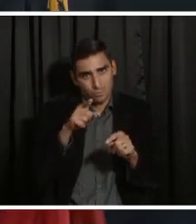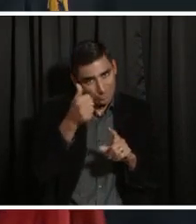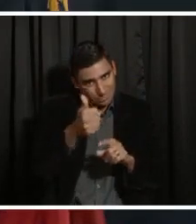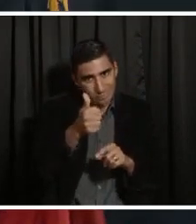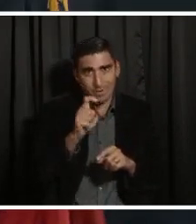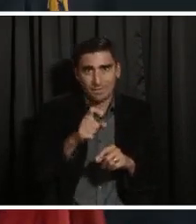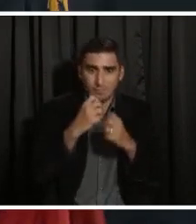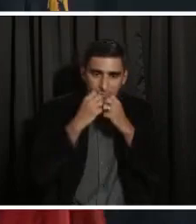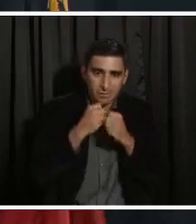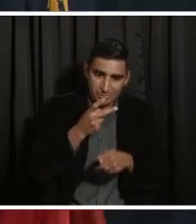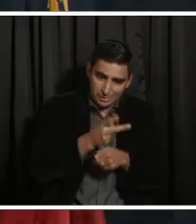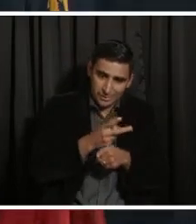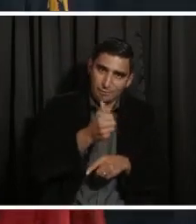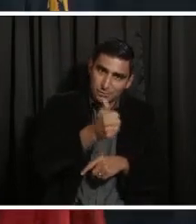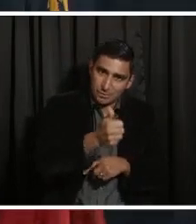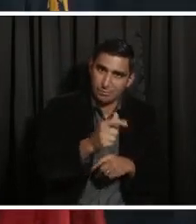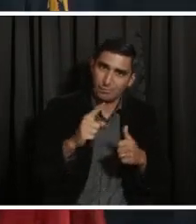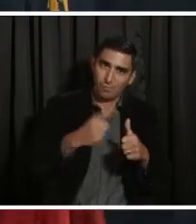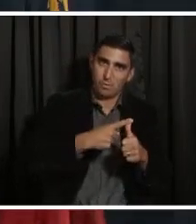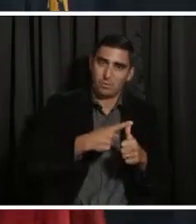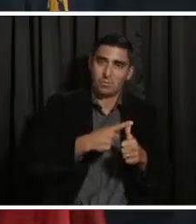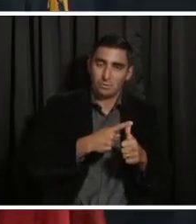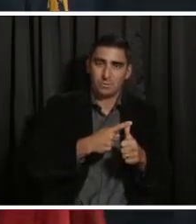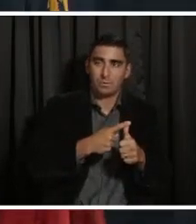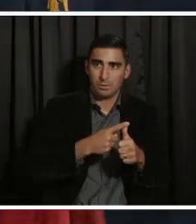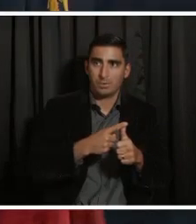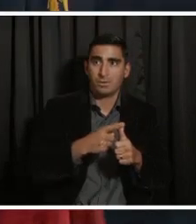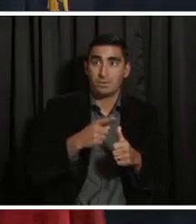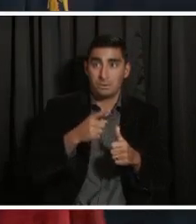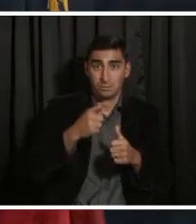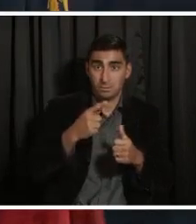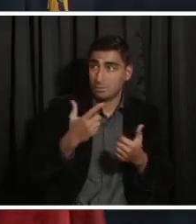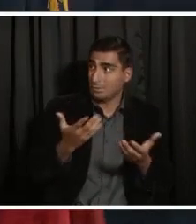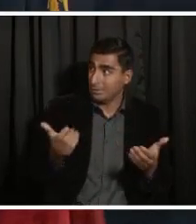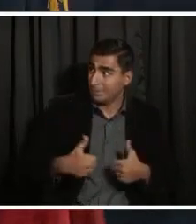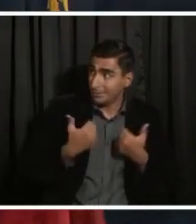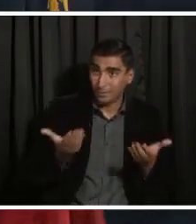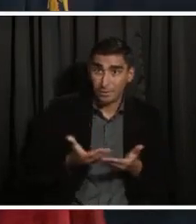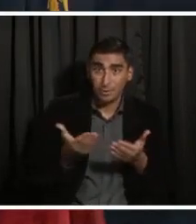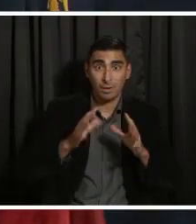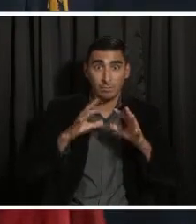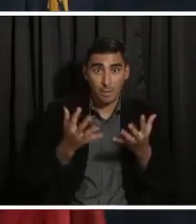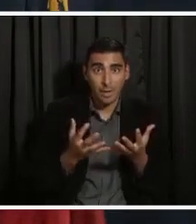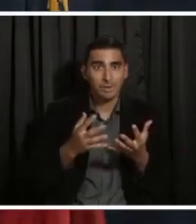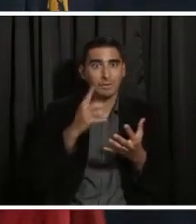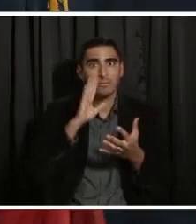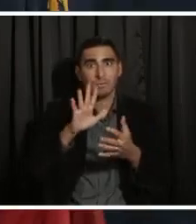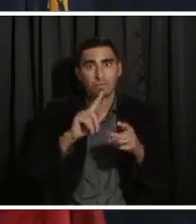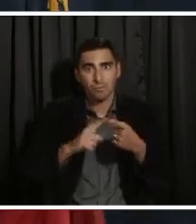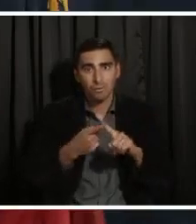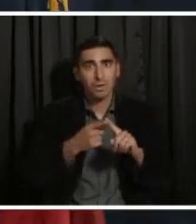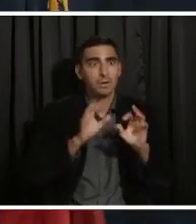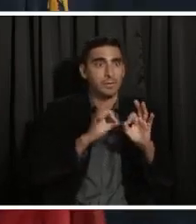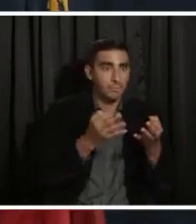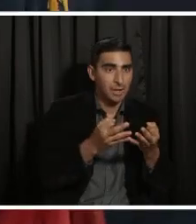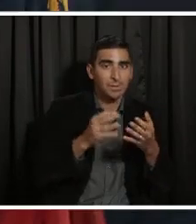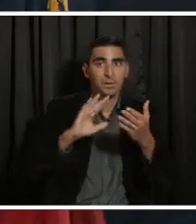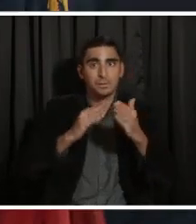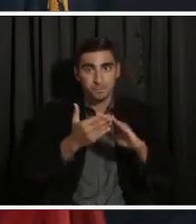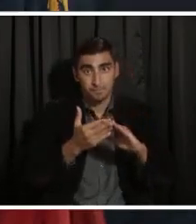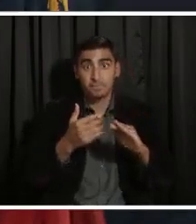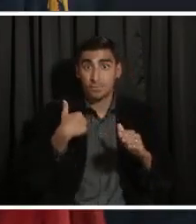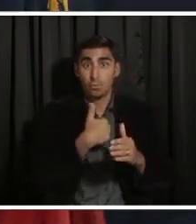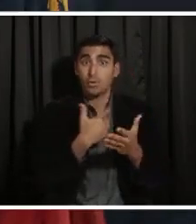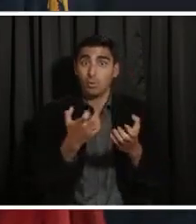yourself. You need to care about yourself and staying on this planet for yourselves, for your friends, for our community. We want you